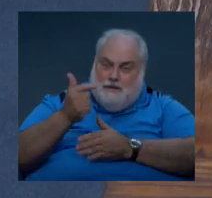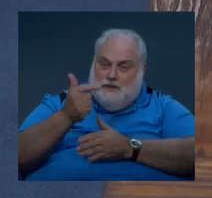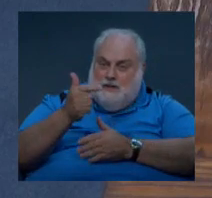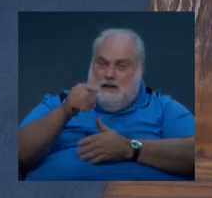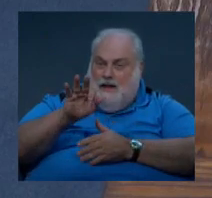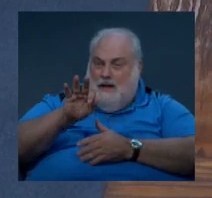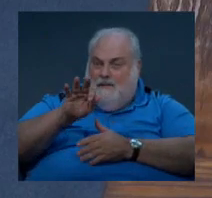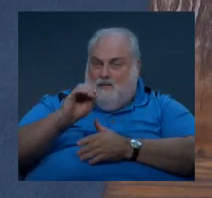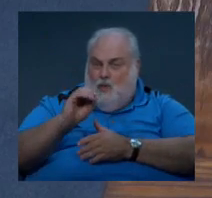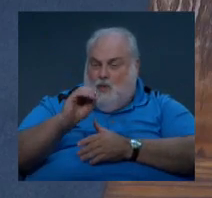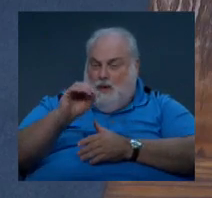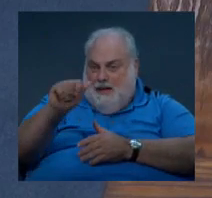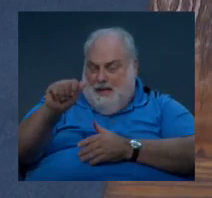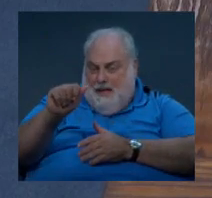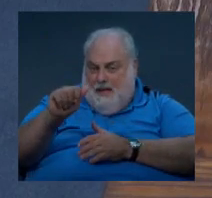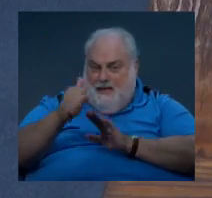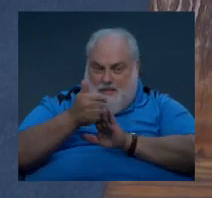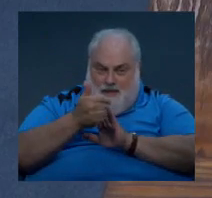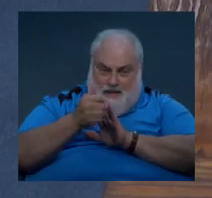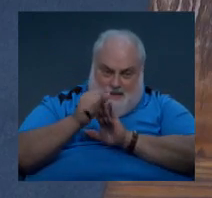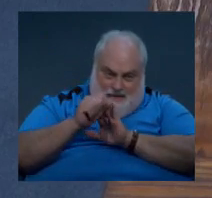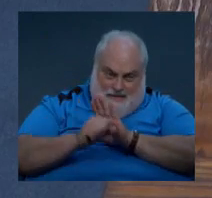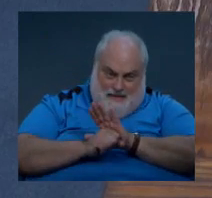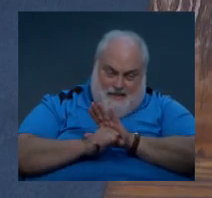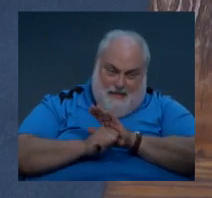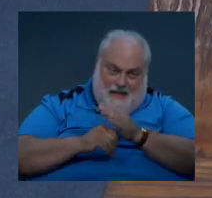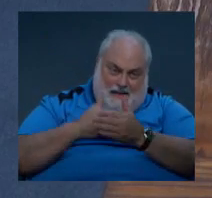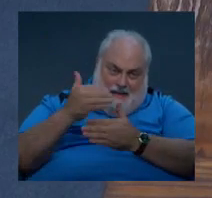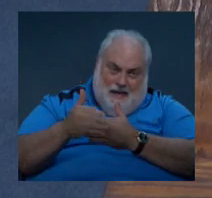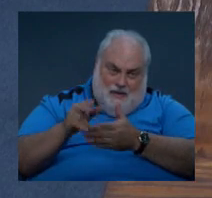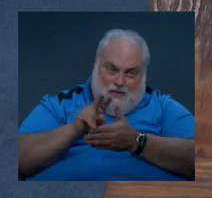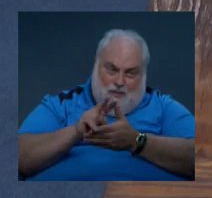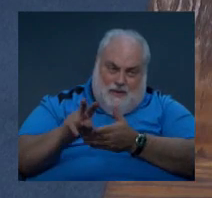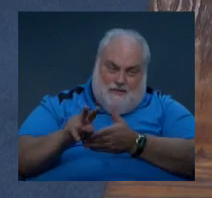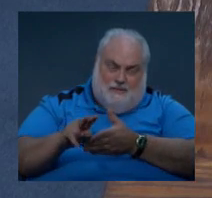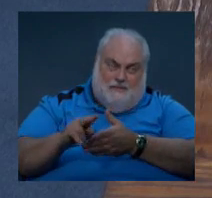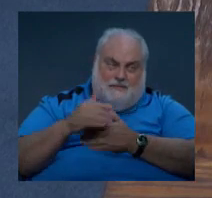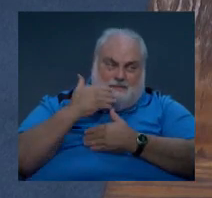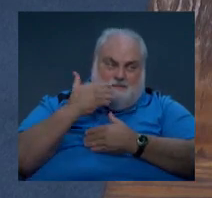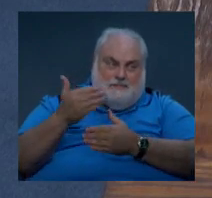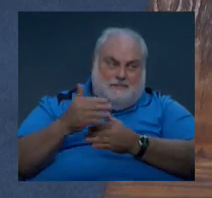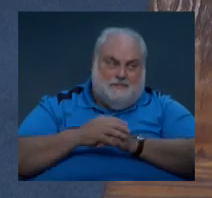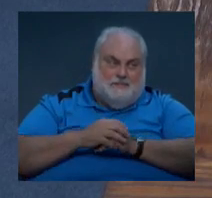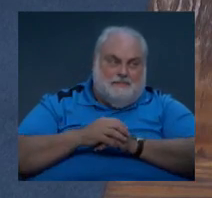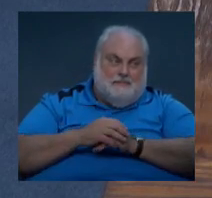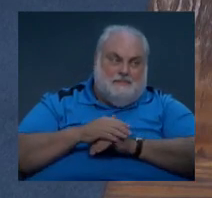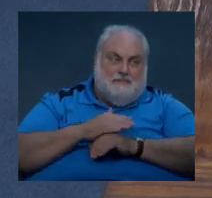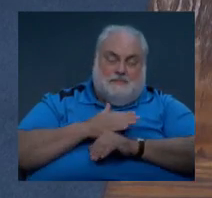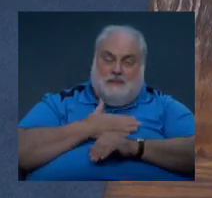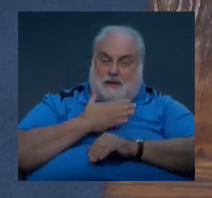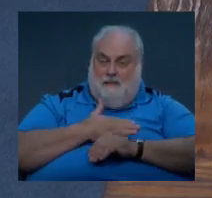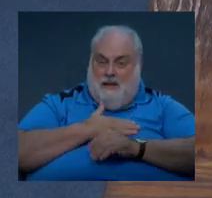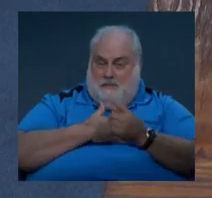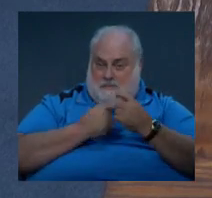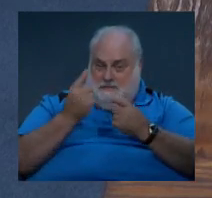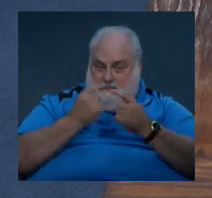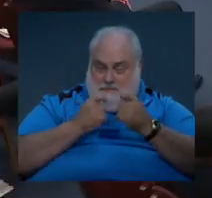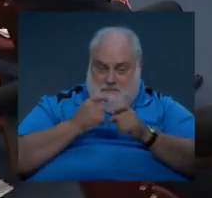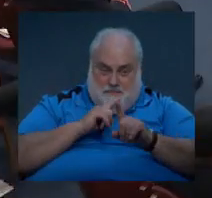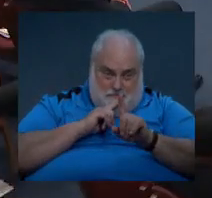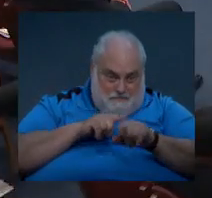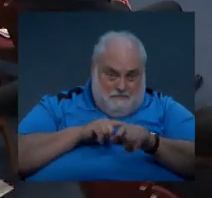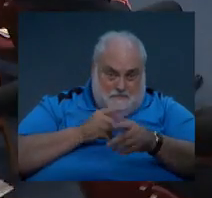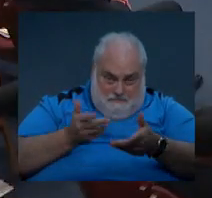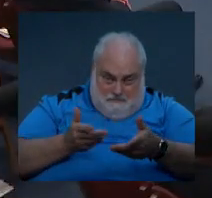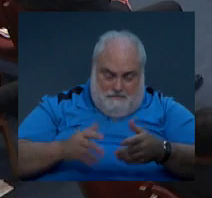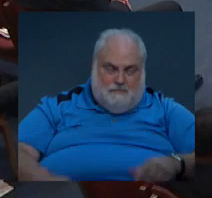GFOA and to legislative audit and to the state in the next couple of weeks. Thank you. And I'm happy to answer any additional questions anyone